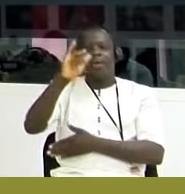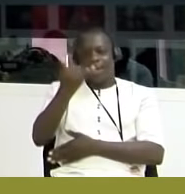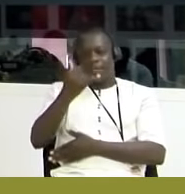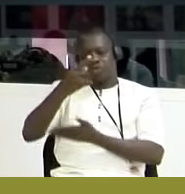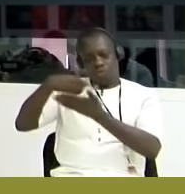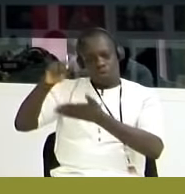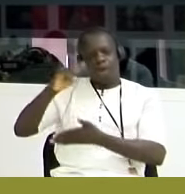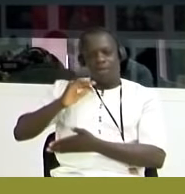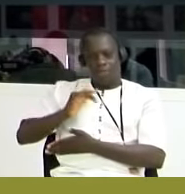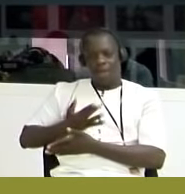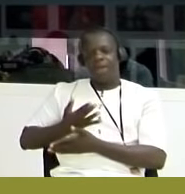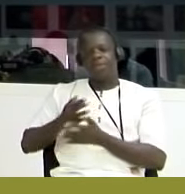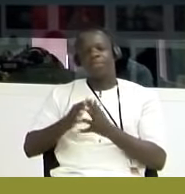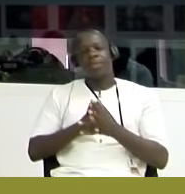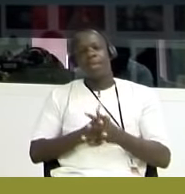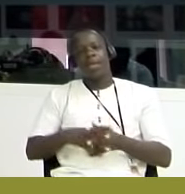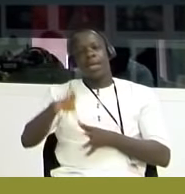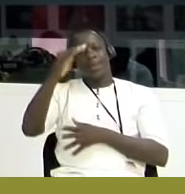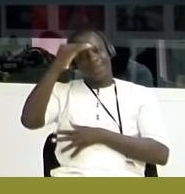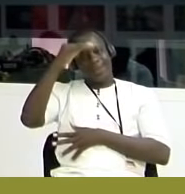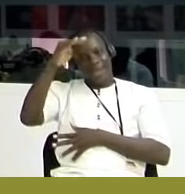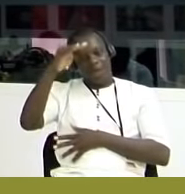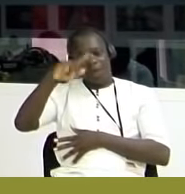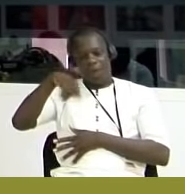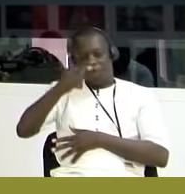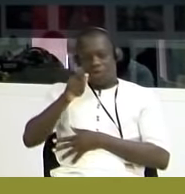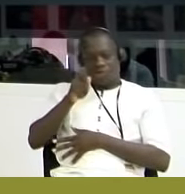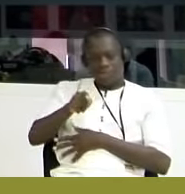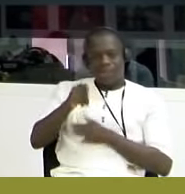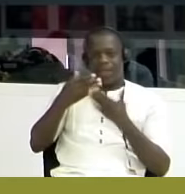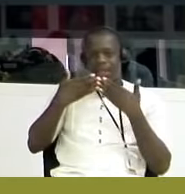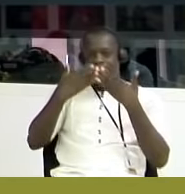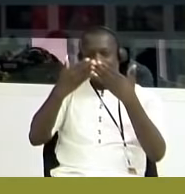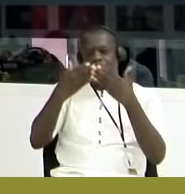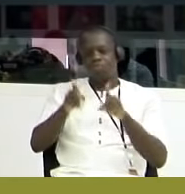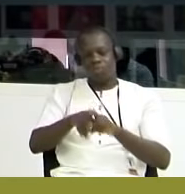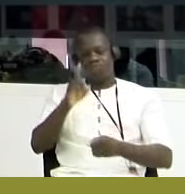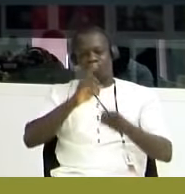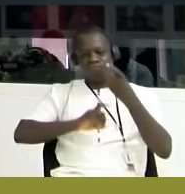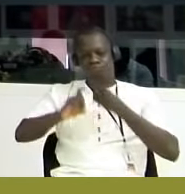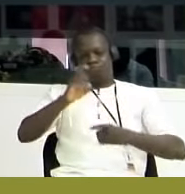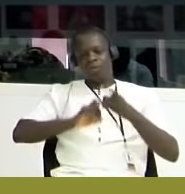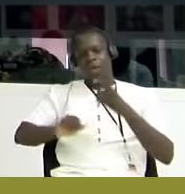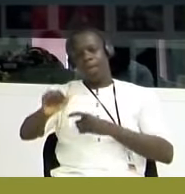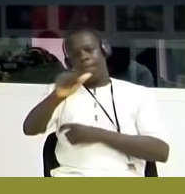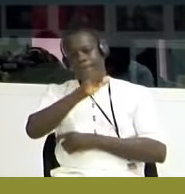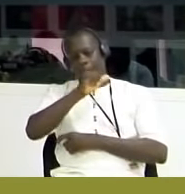So thank you for that information. We can go back to April 10 and 11.